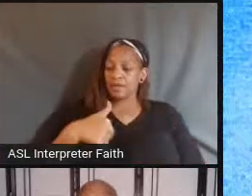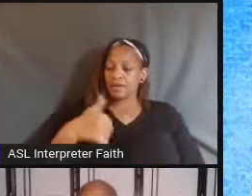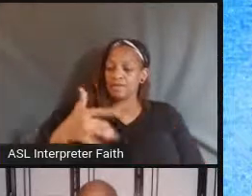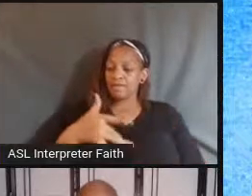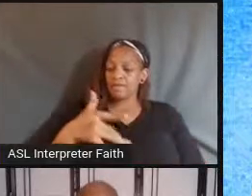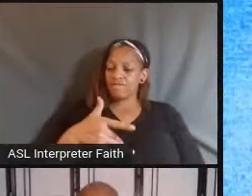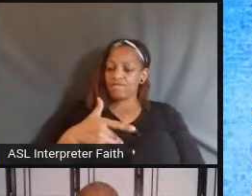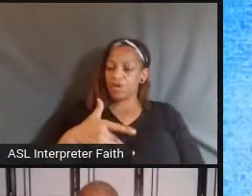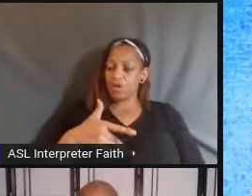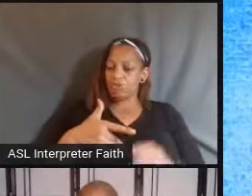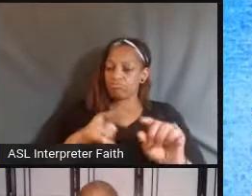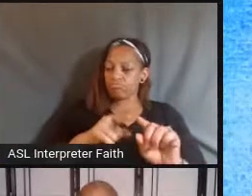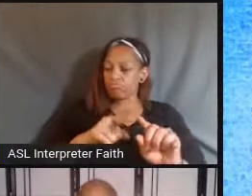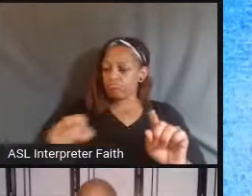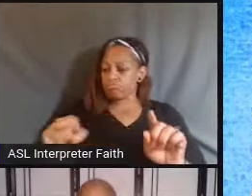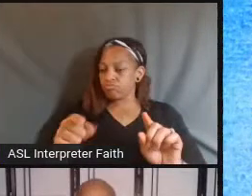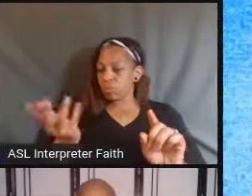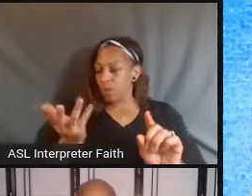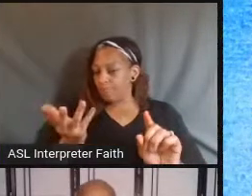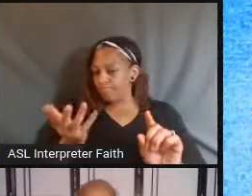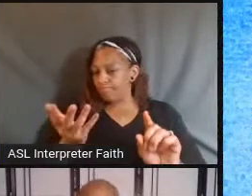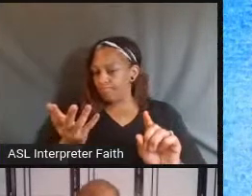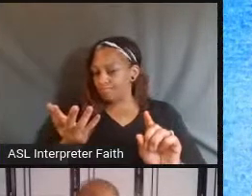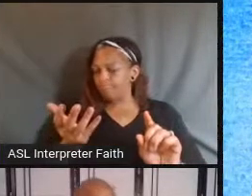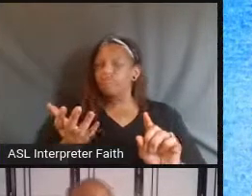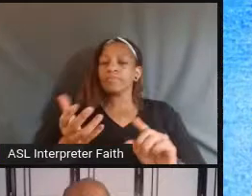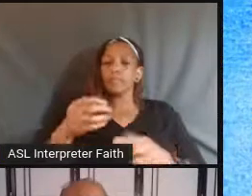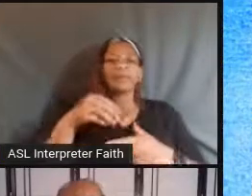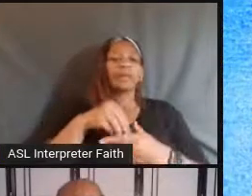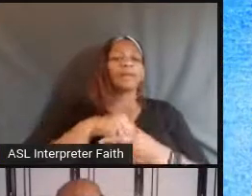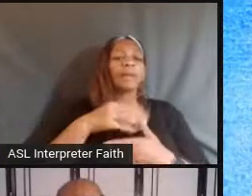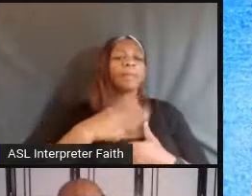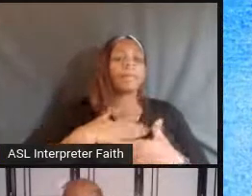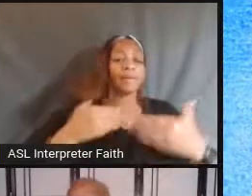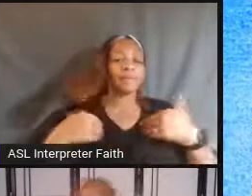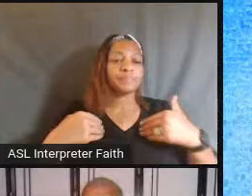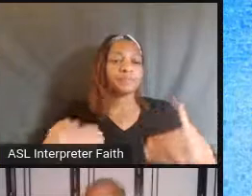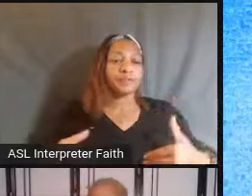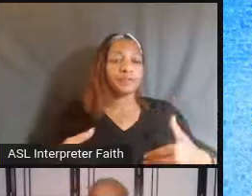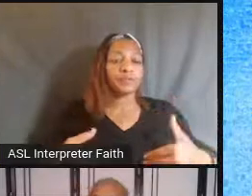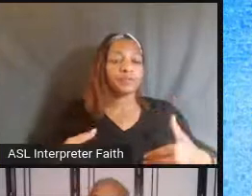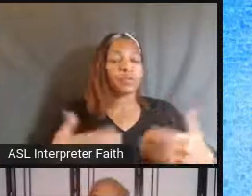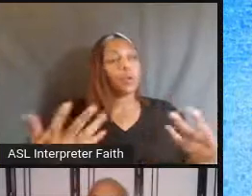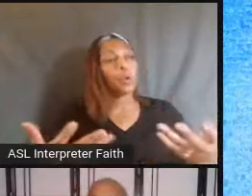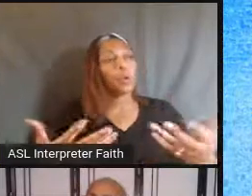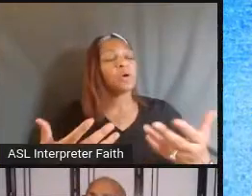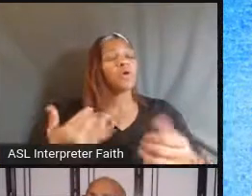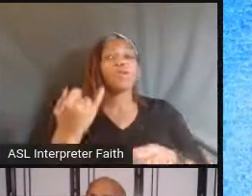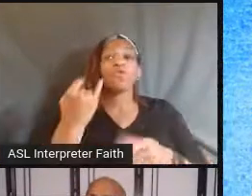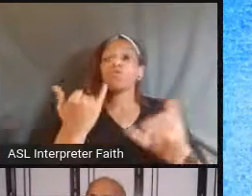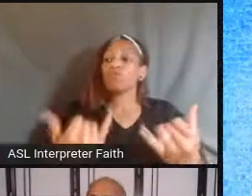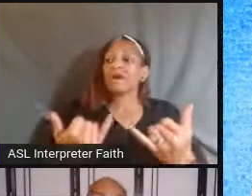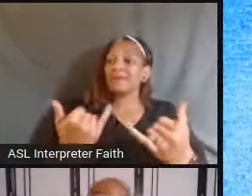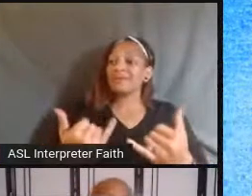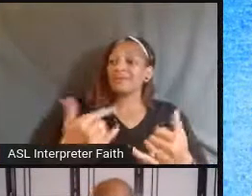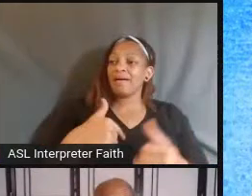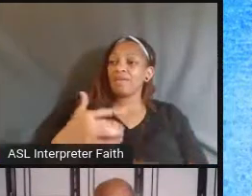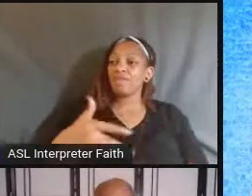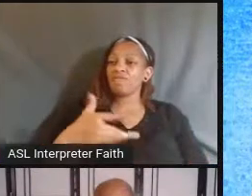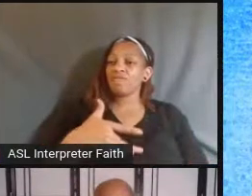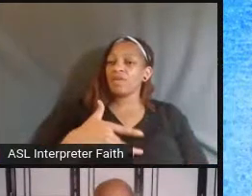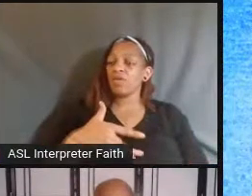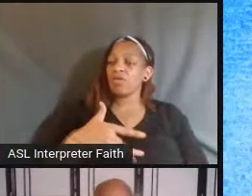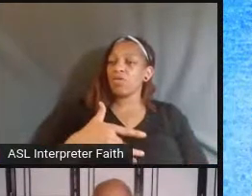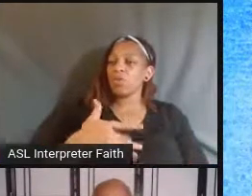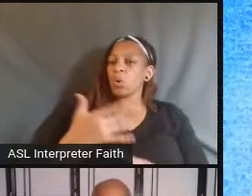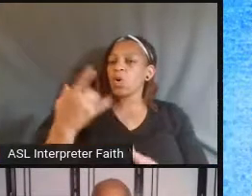what in my body? Or we could even ask, right now, I feel what